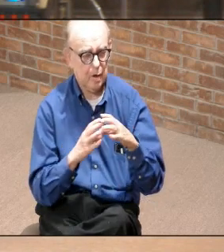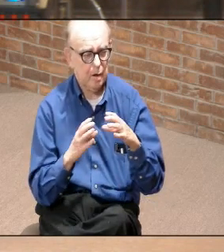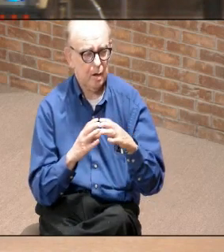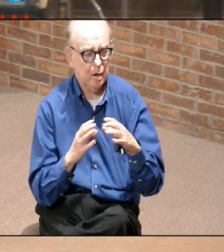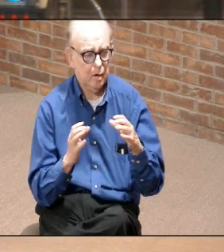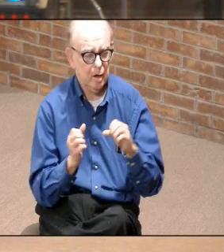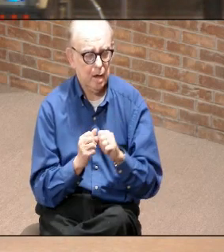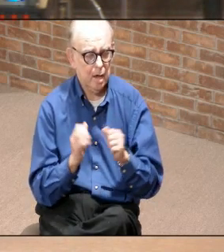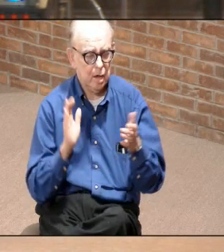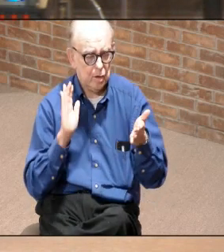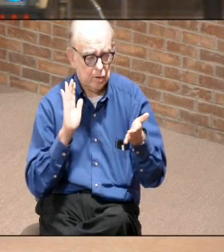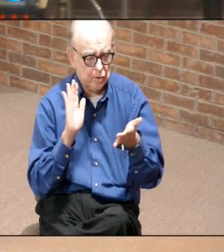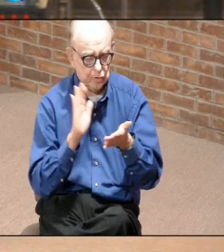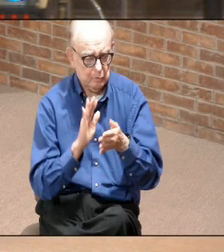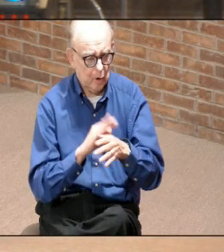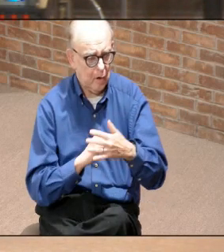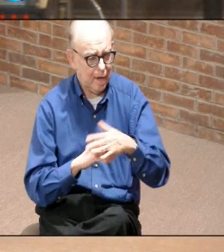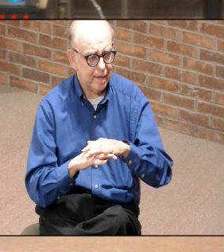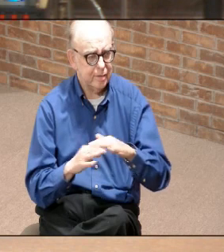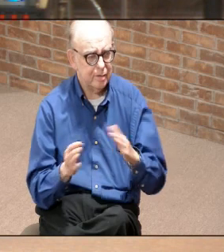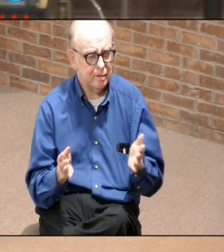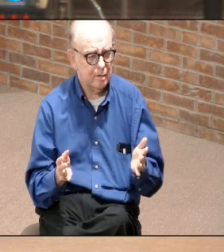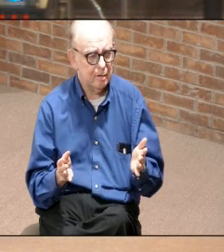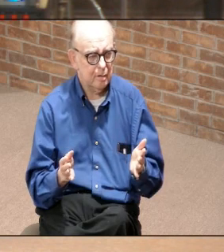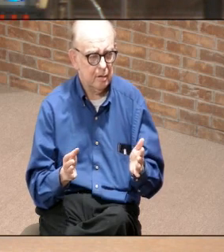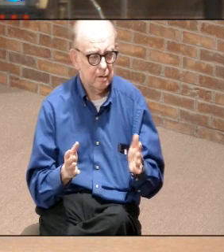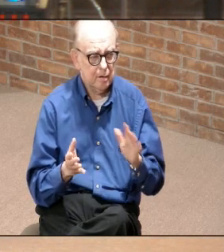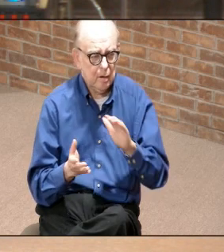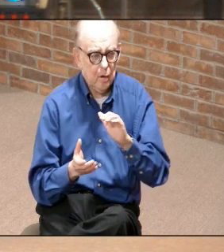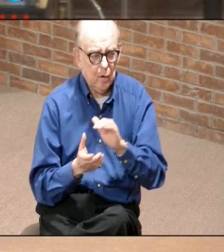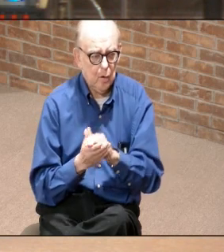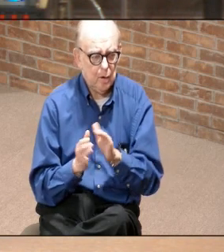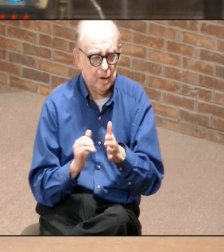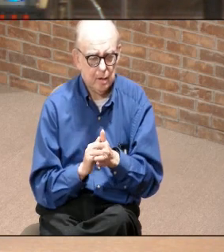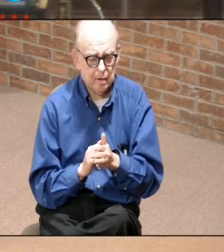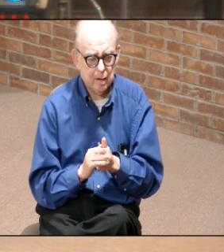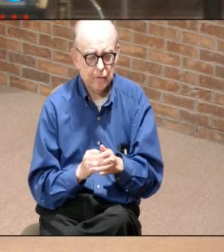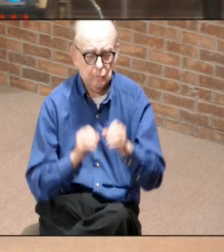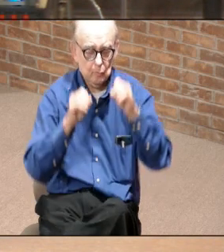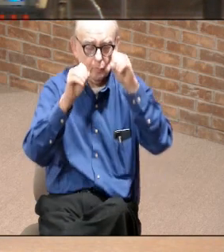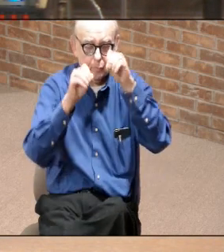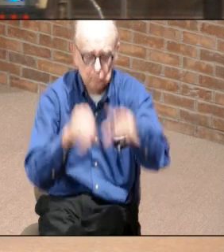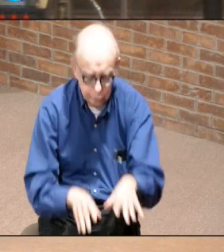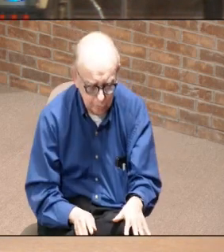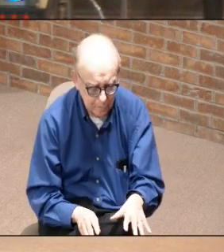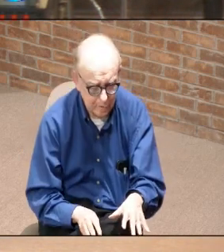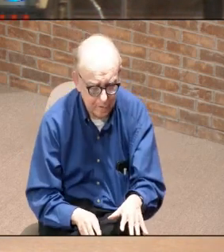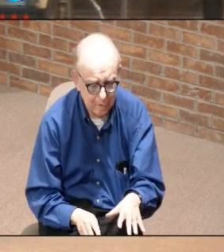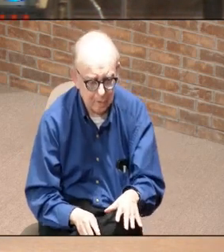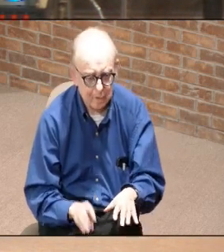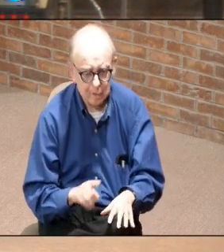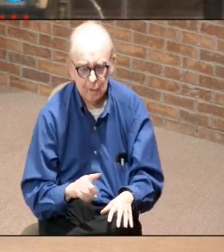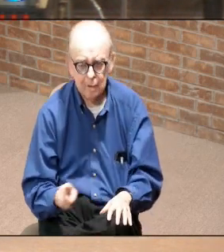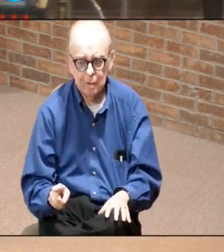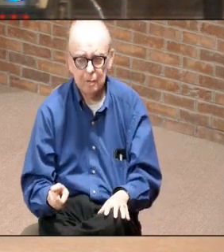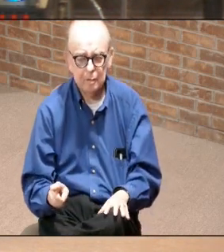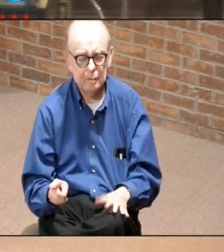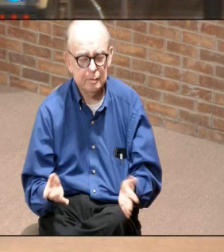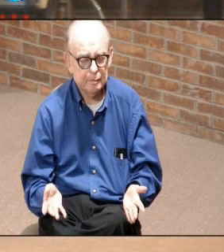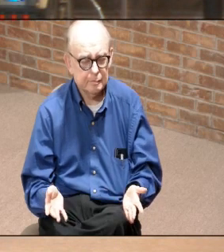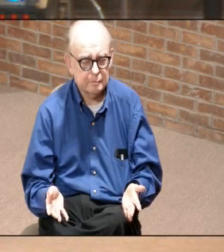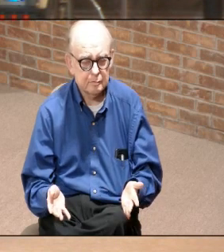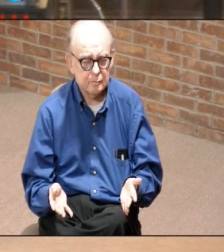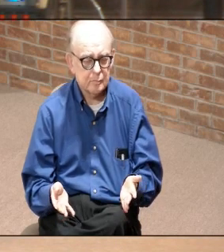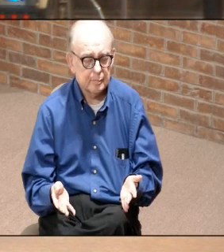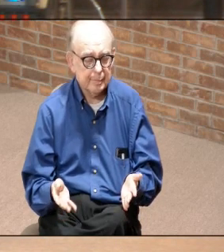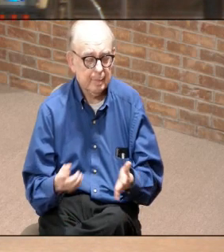with small hands, palming that thing and dunking it. And they were